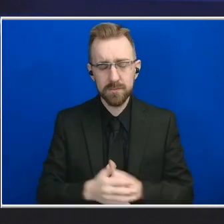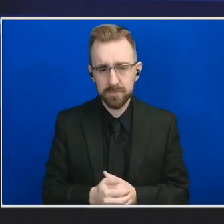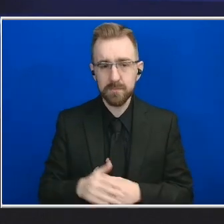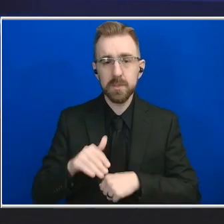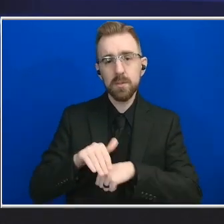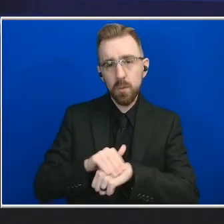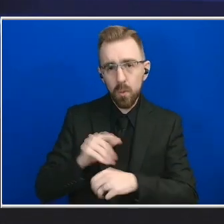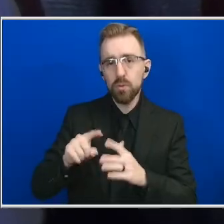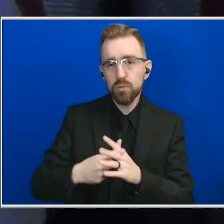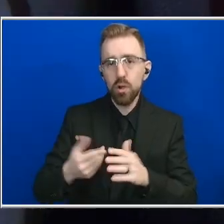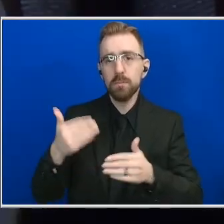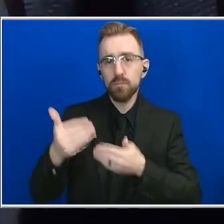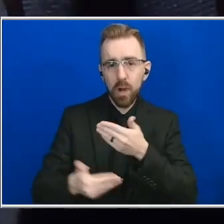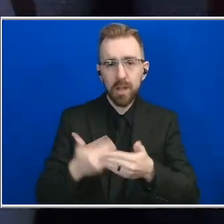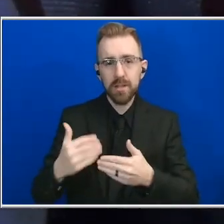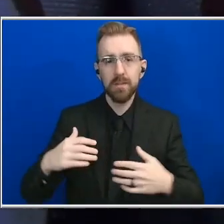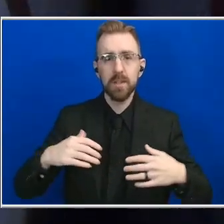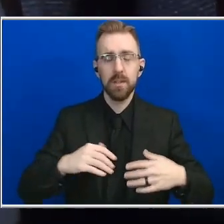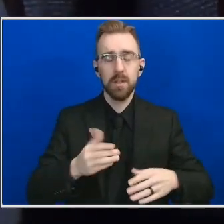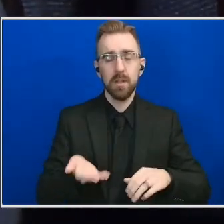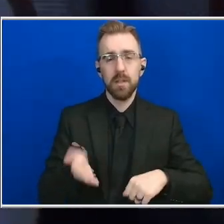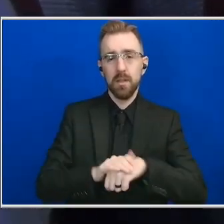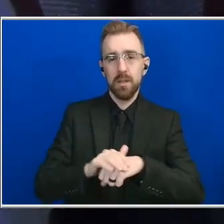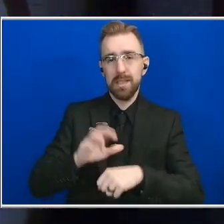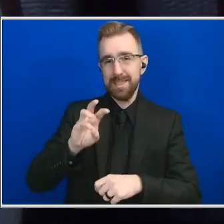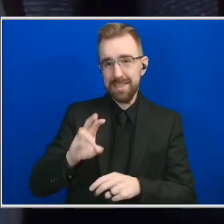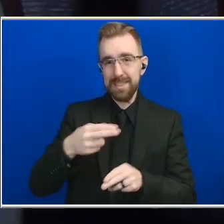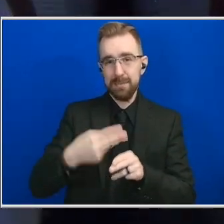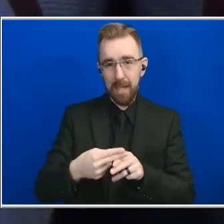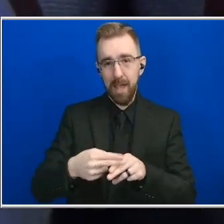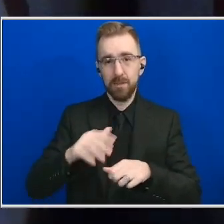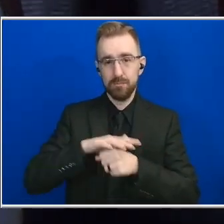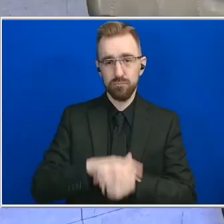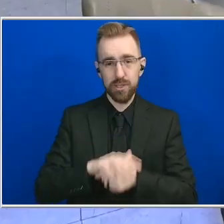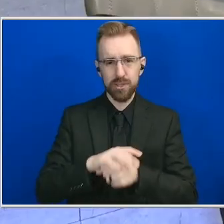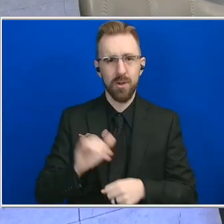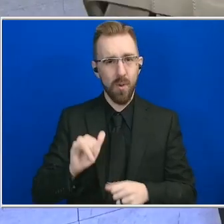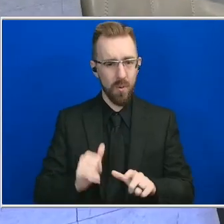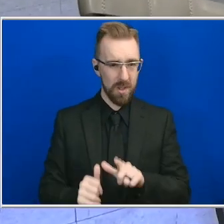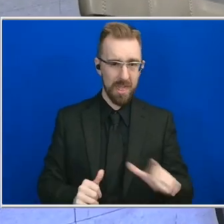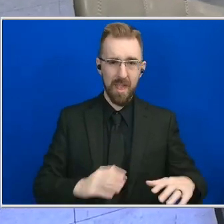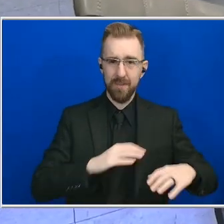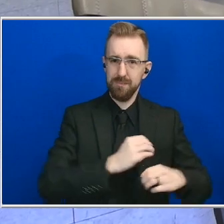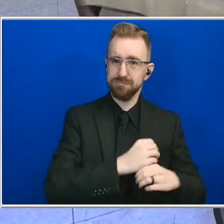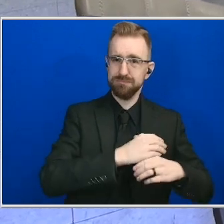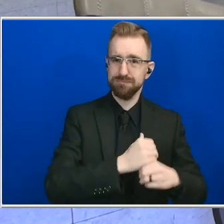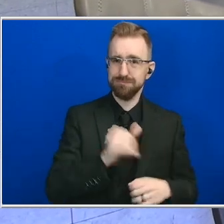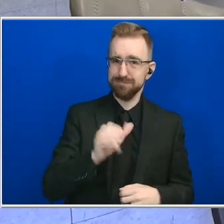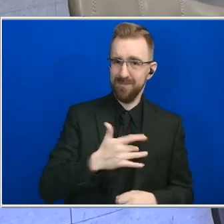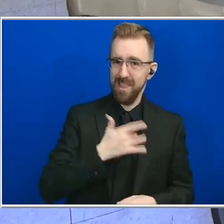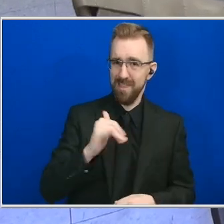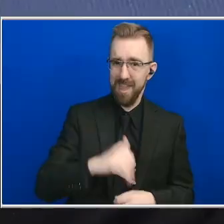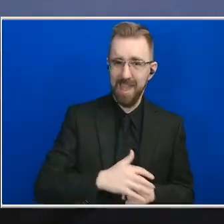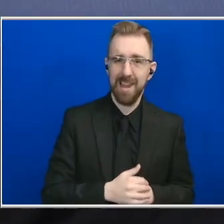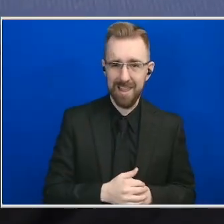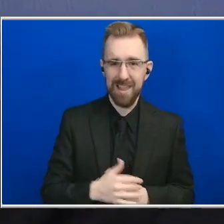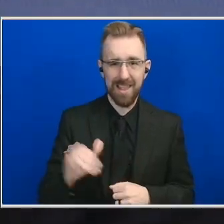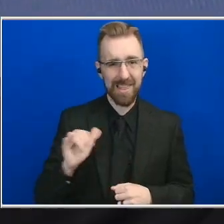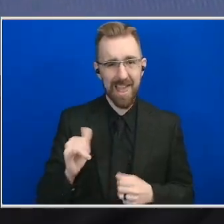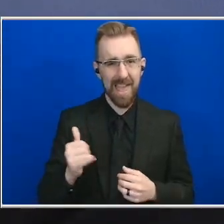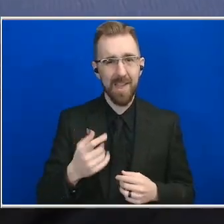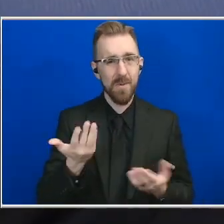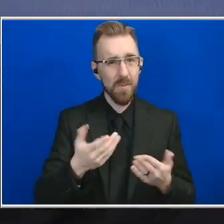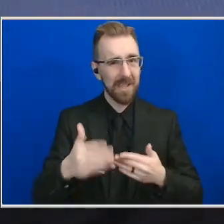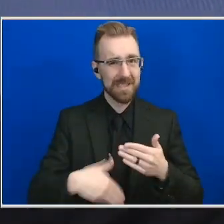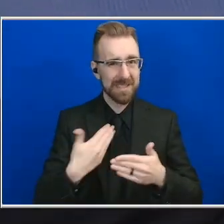of titrating up to 6 pounds of pressure. Oh, there goes the left one. I'm like, what's coming next? I'm